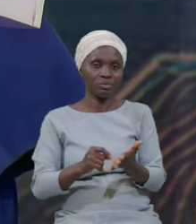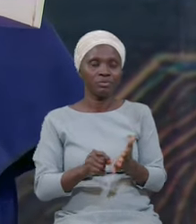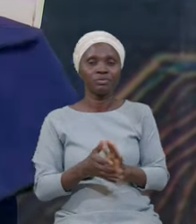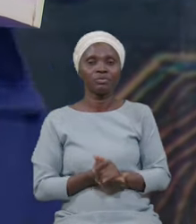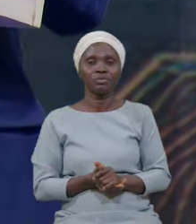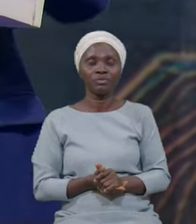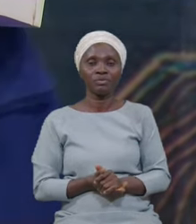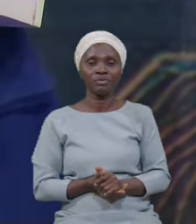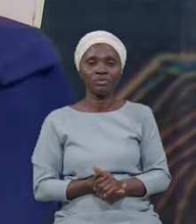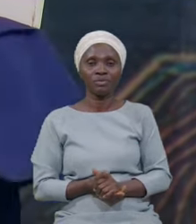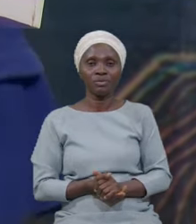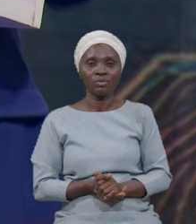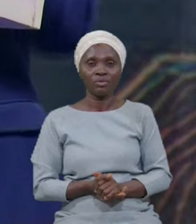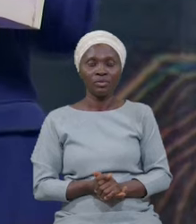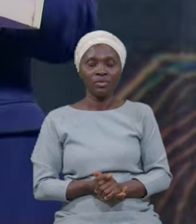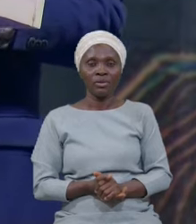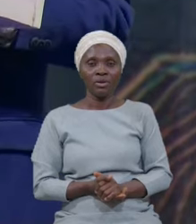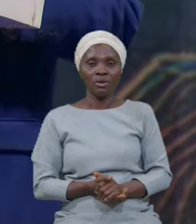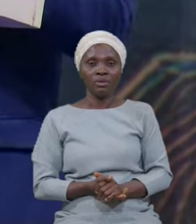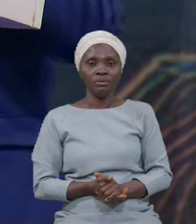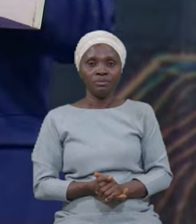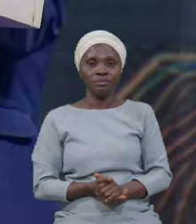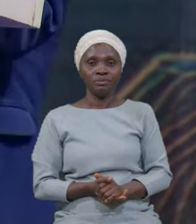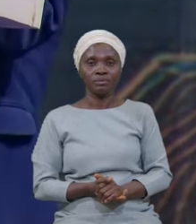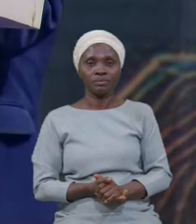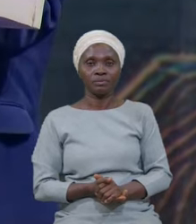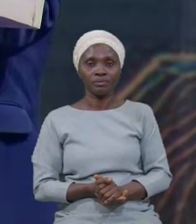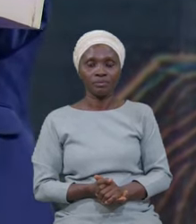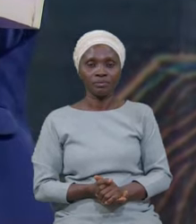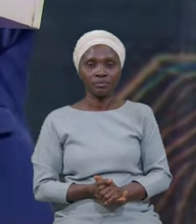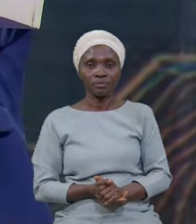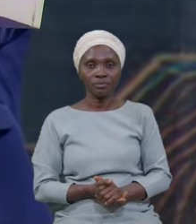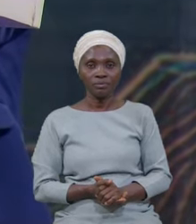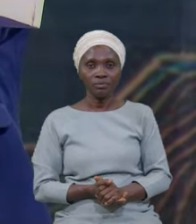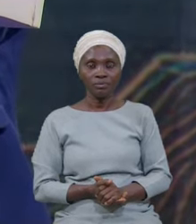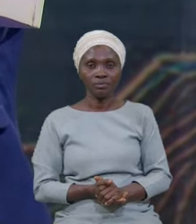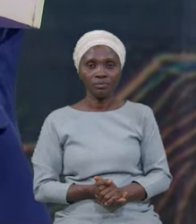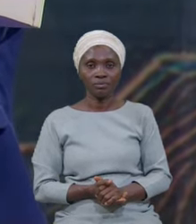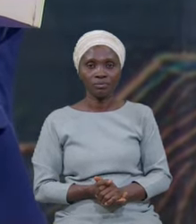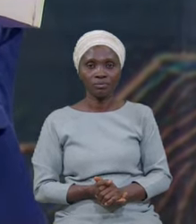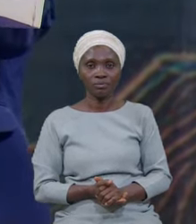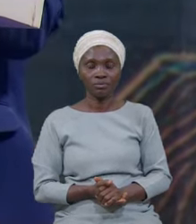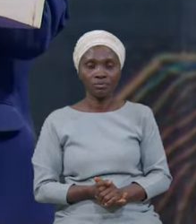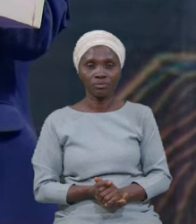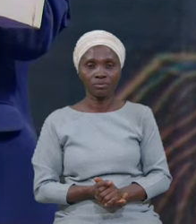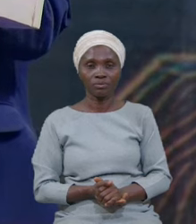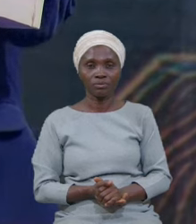I see a young man over there standing. Please get to them quickly